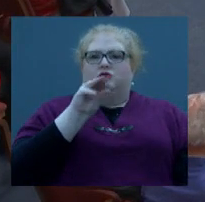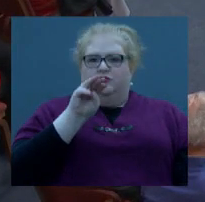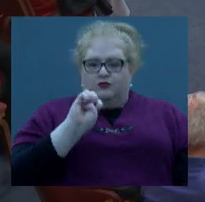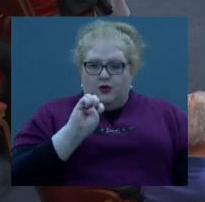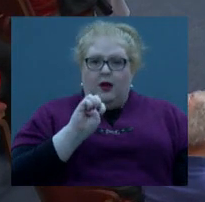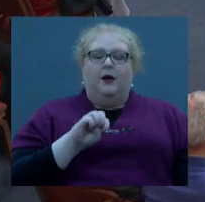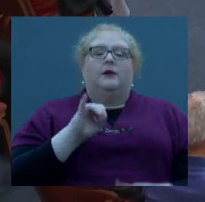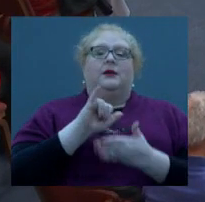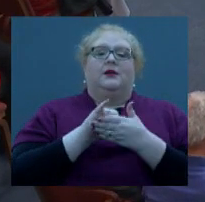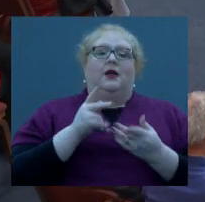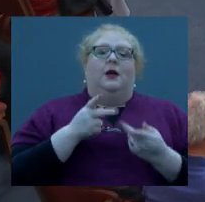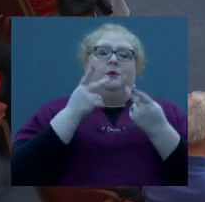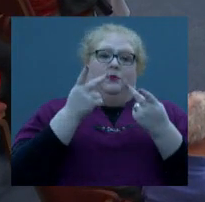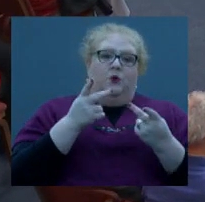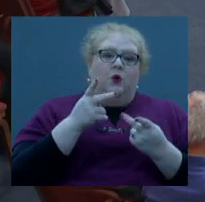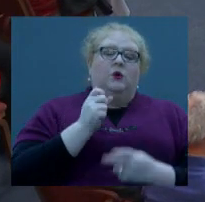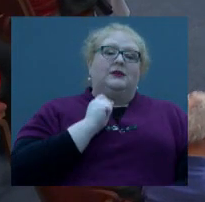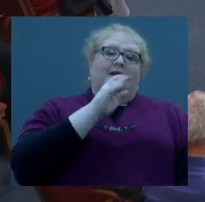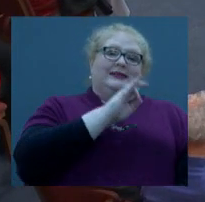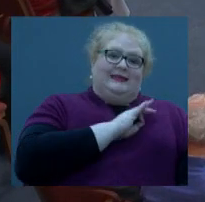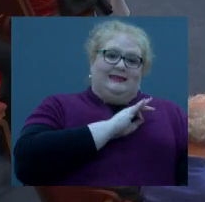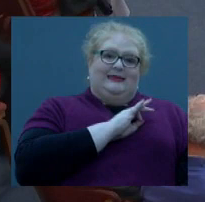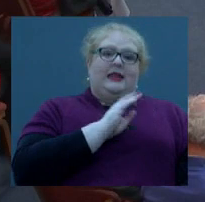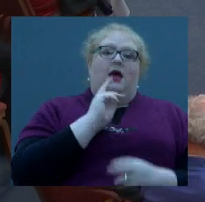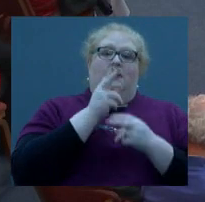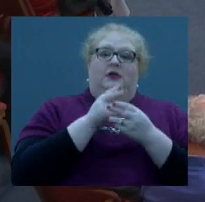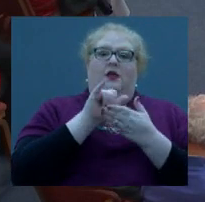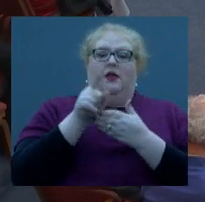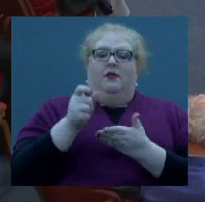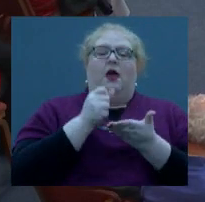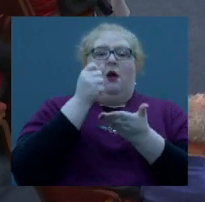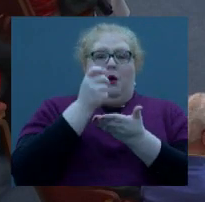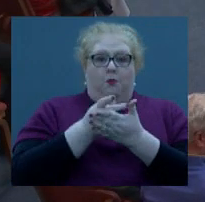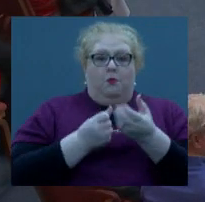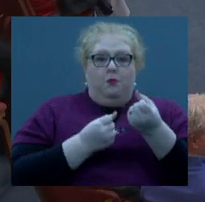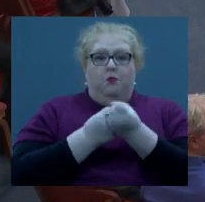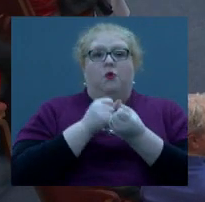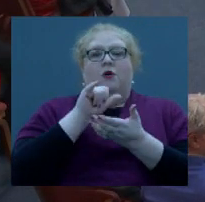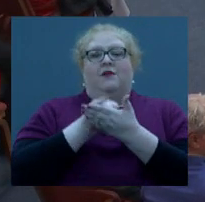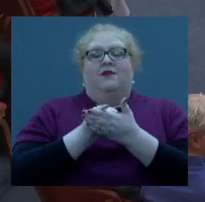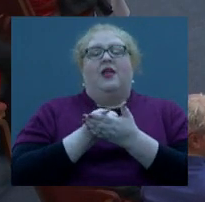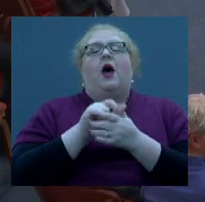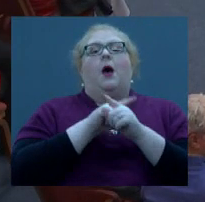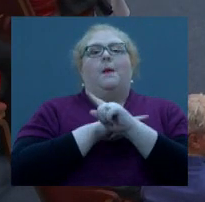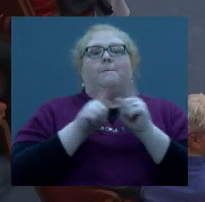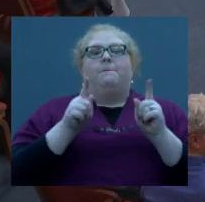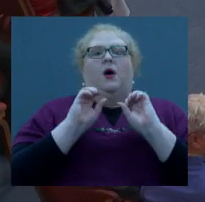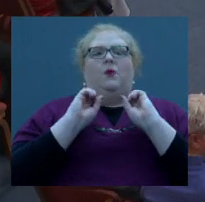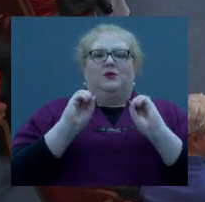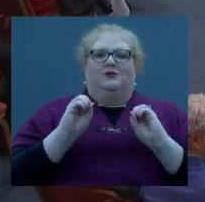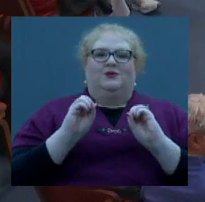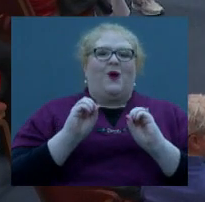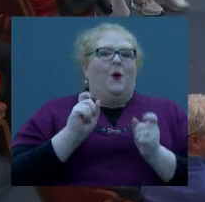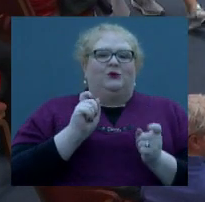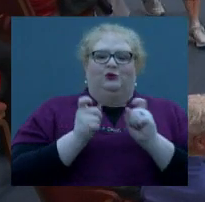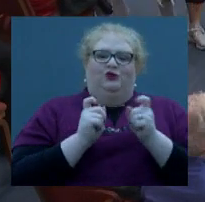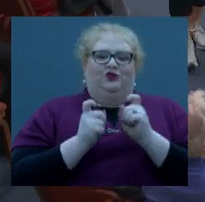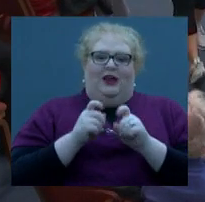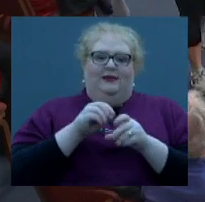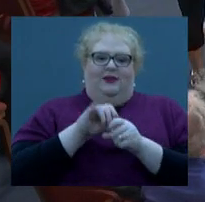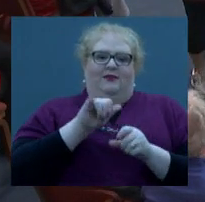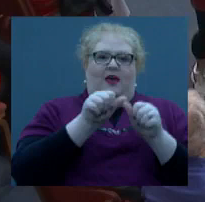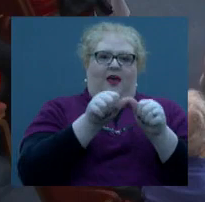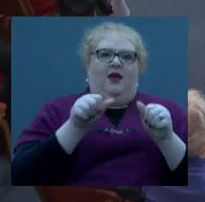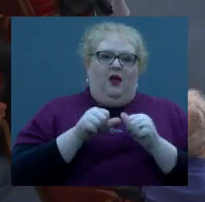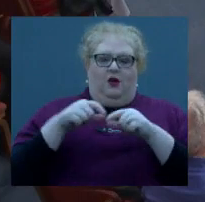previous proposal. Staff stated they were supportive of the previous proposal. However, there had been no appreciable change in the area since the Board